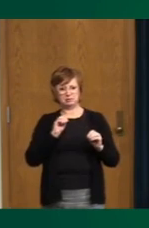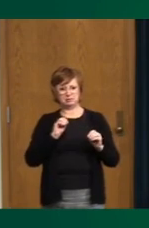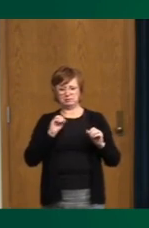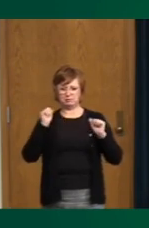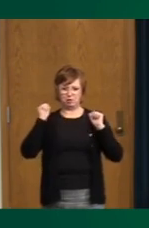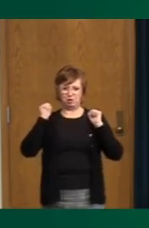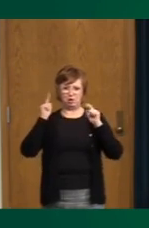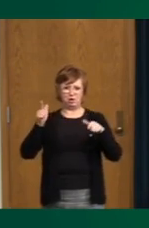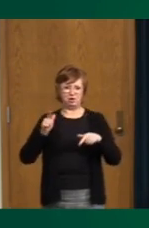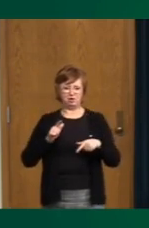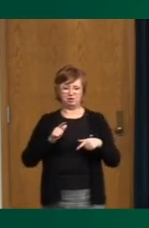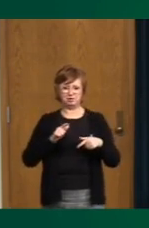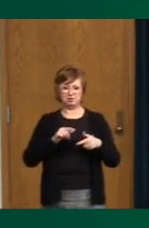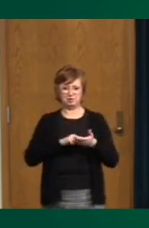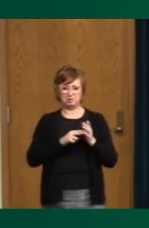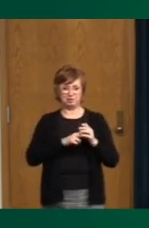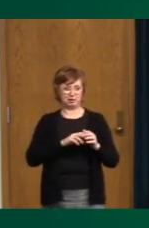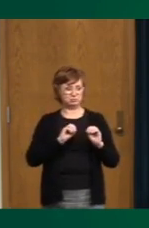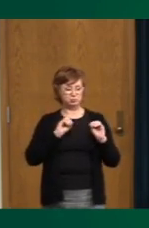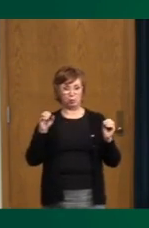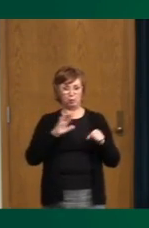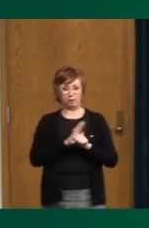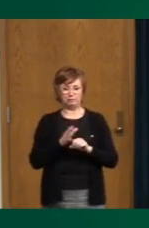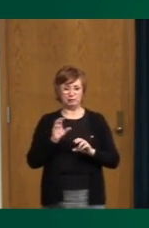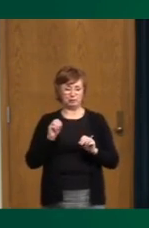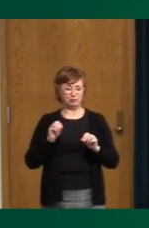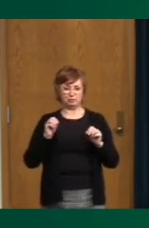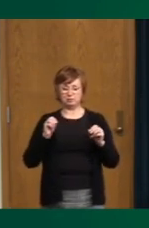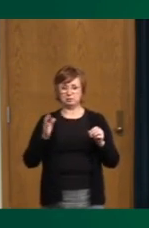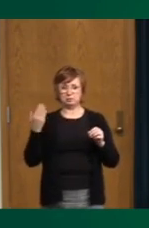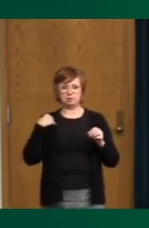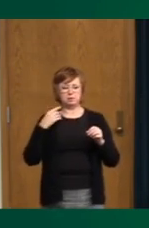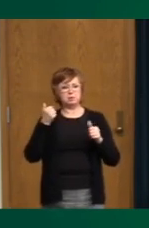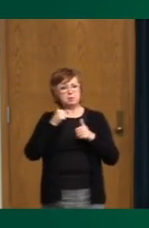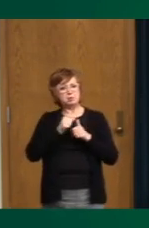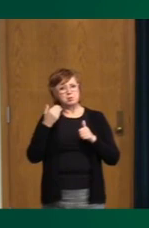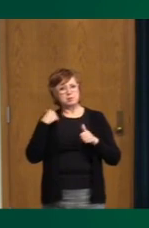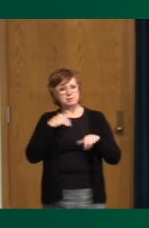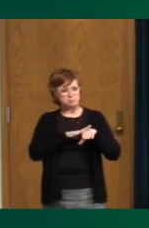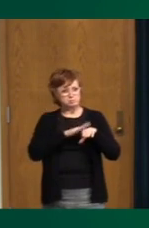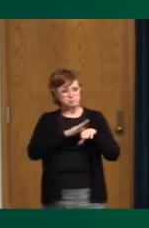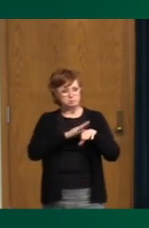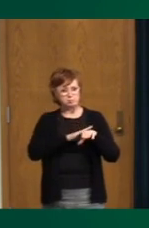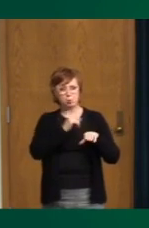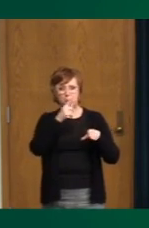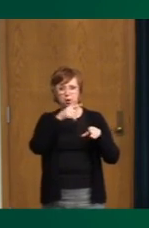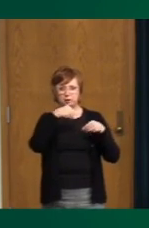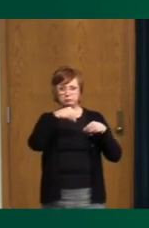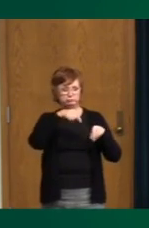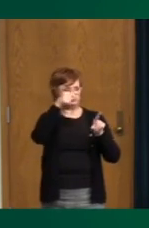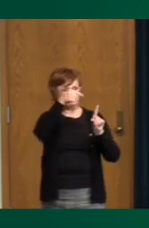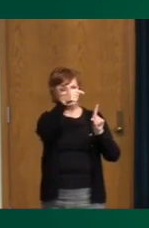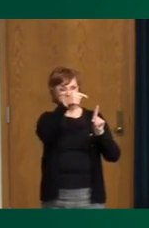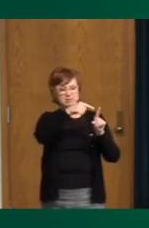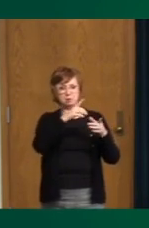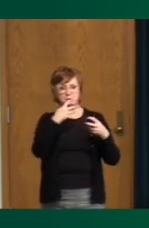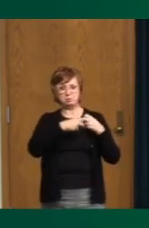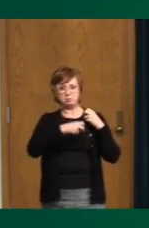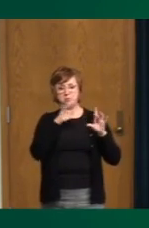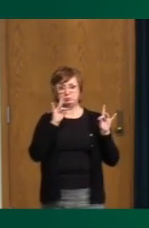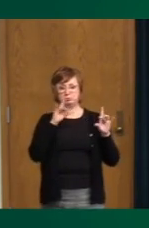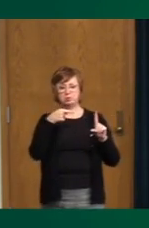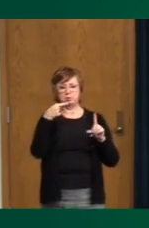is a risk location. In the past, we would make a big deal of saying, oh, if you went to this grocery store at this day and this